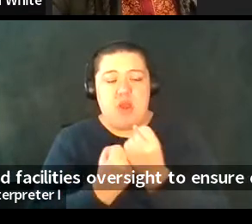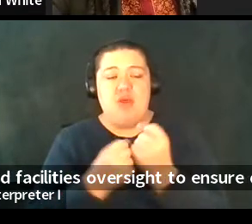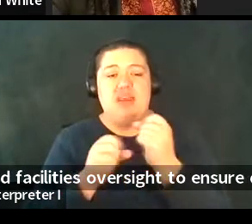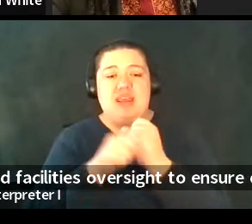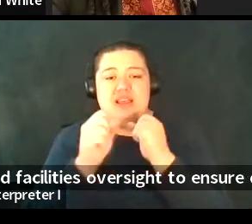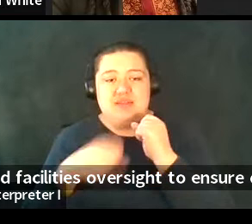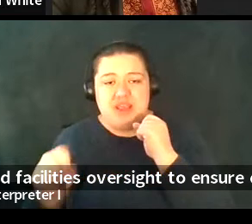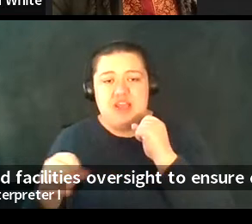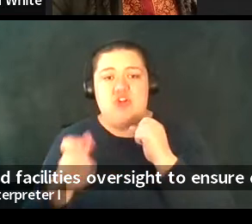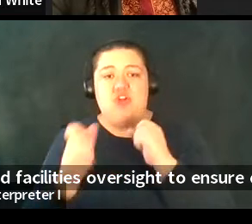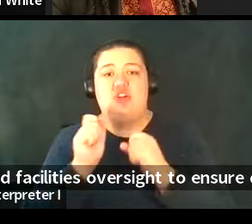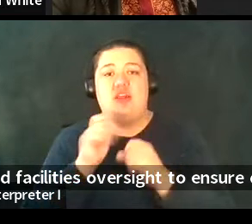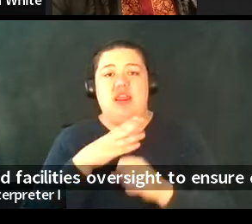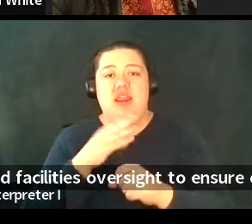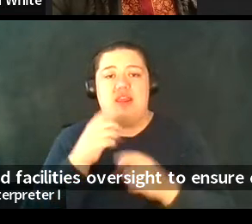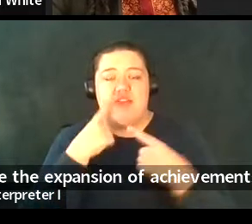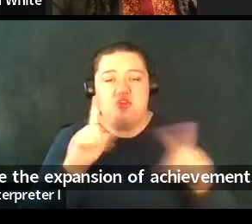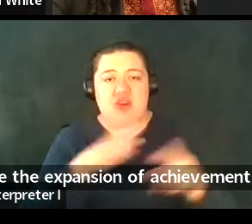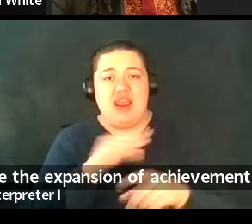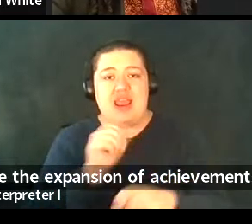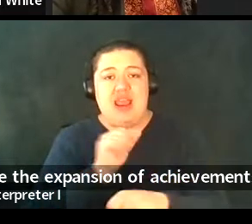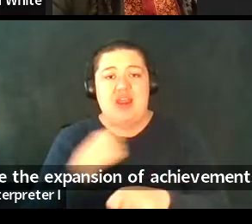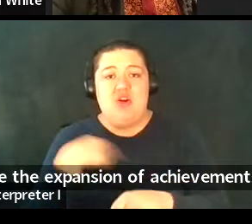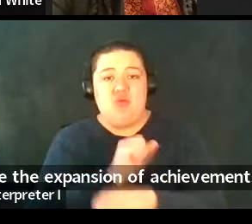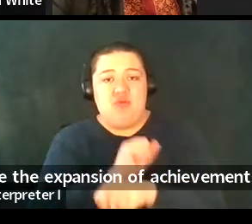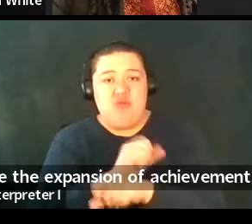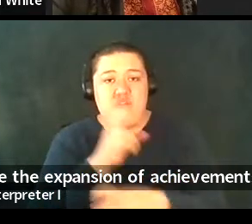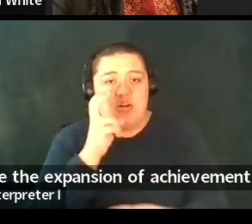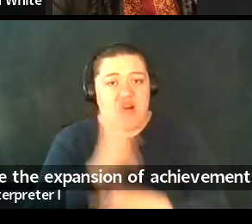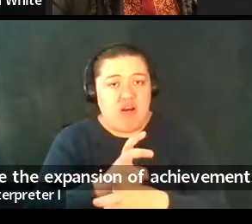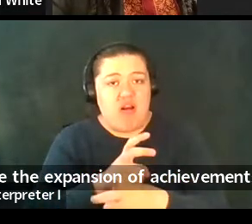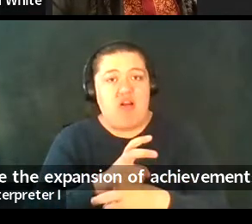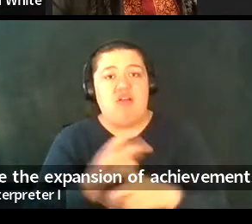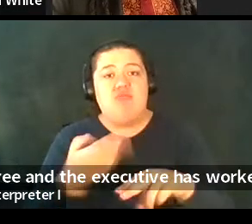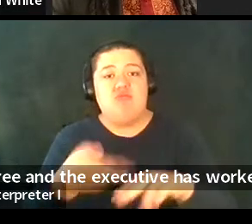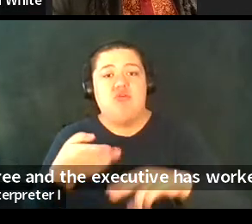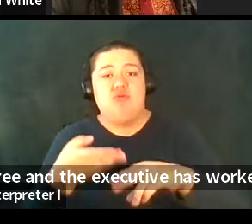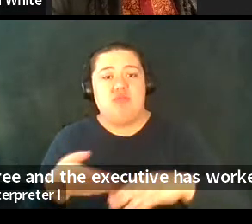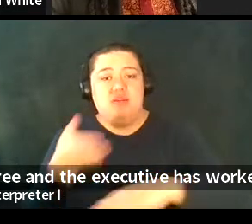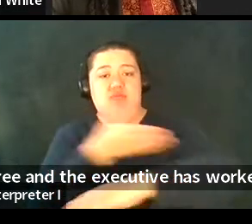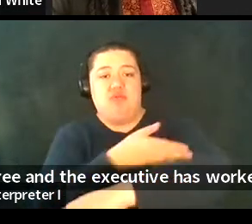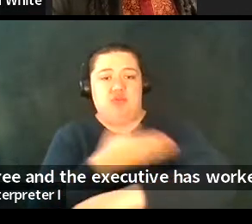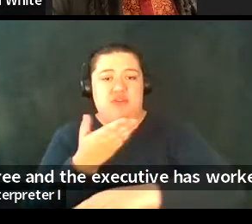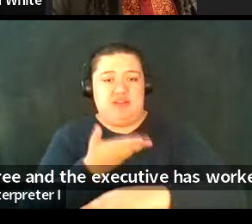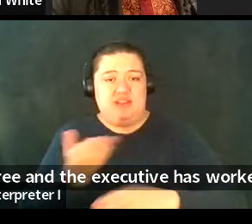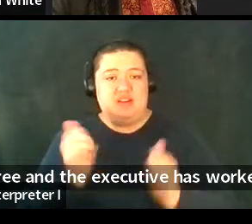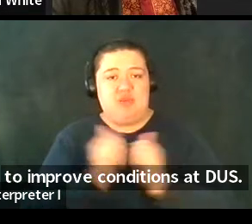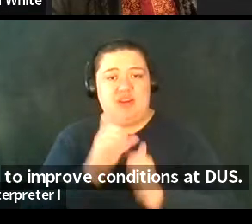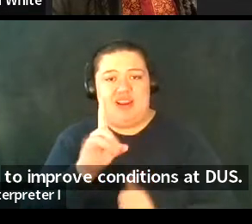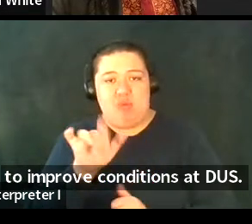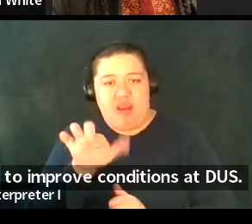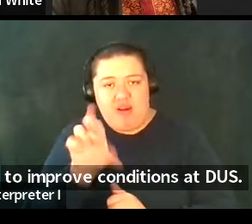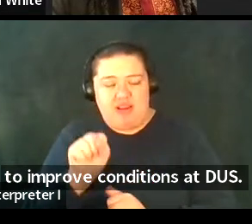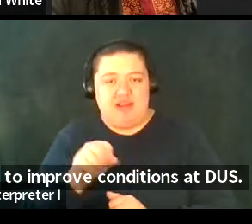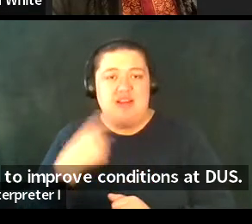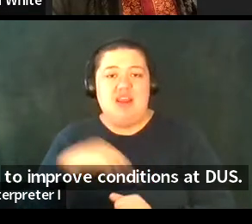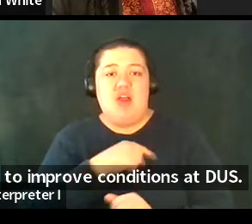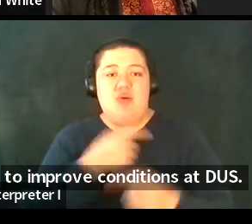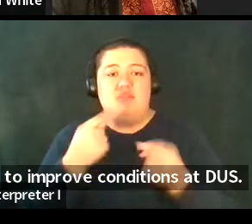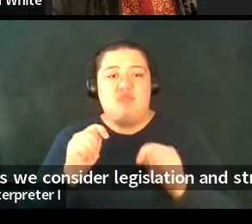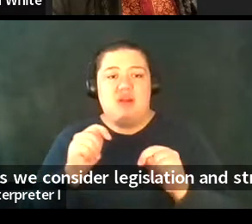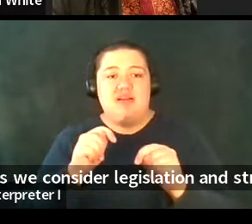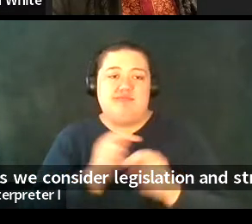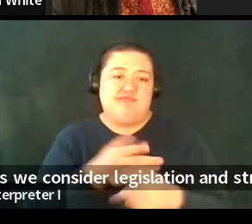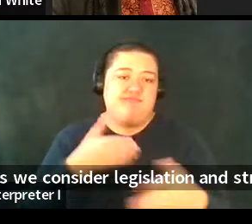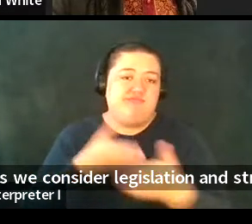consent decree. And the executive has worked very hard to improve conditions at DYRS facilities. As we consider legislation and strategies to combat violent crime and